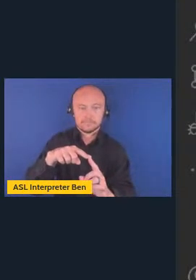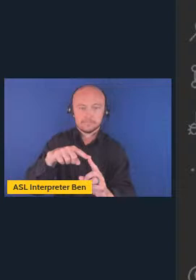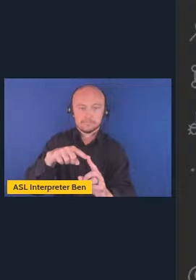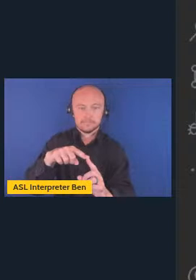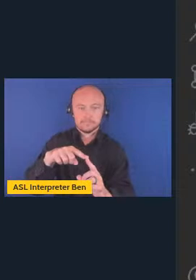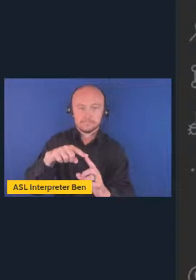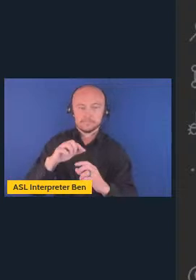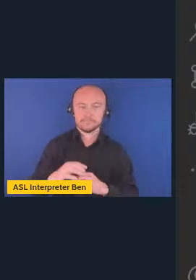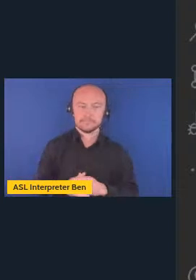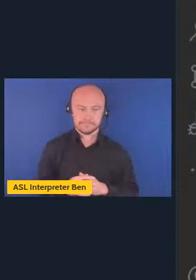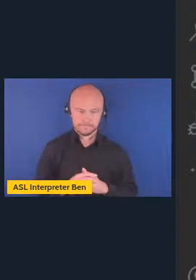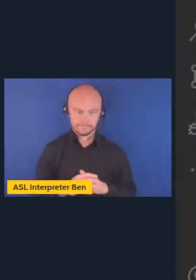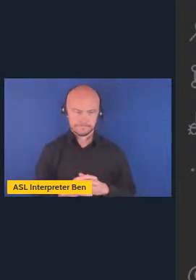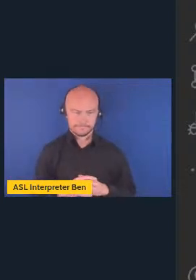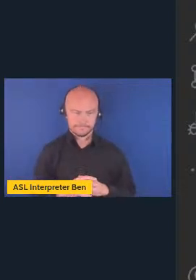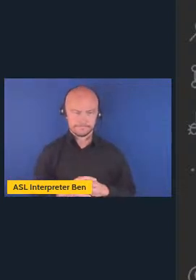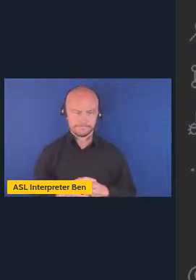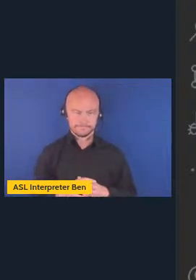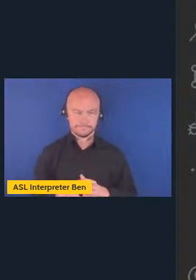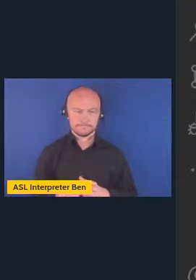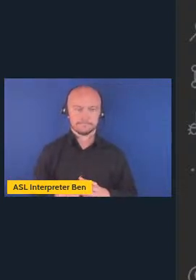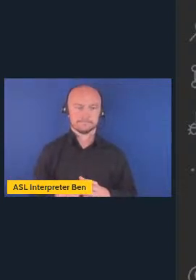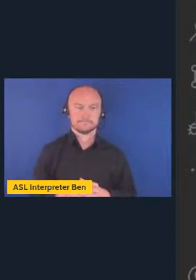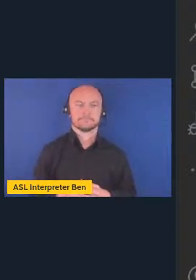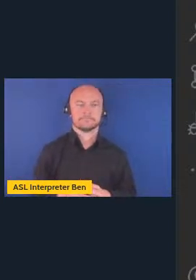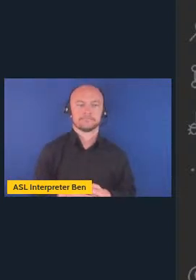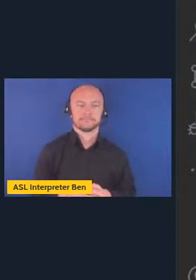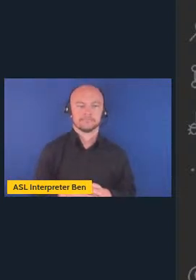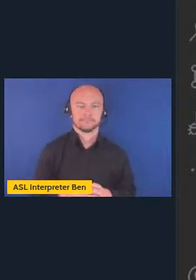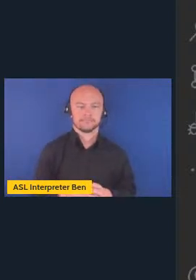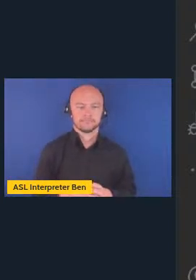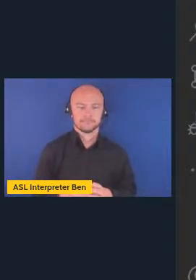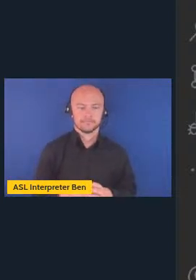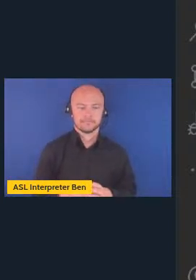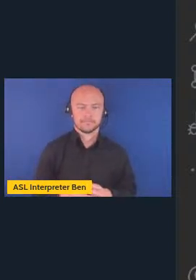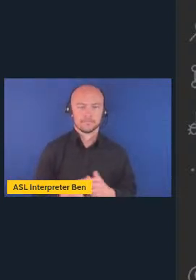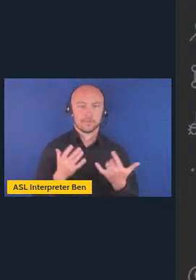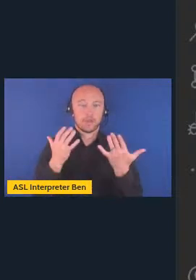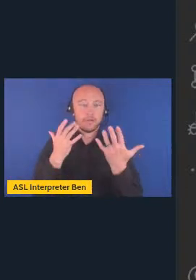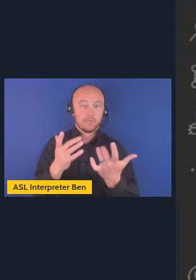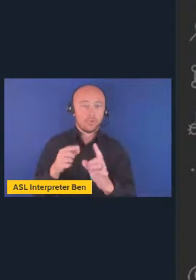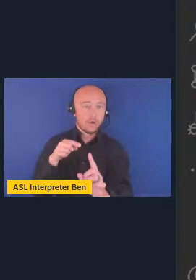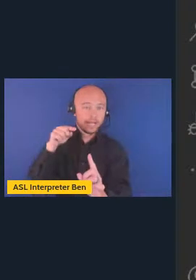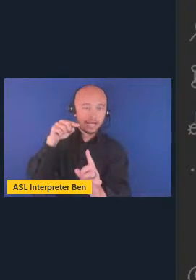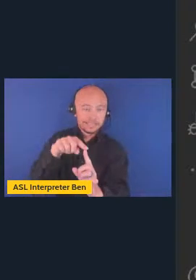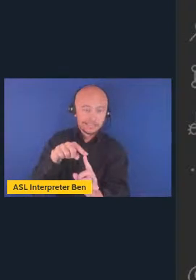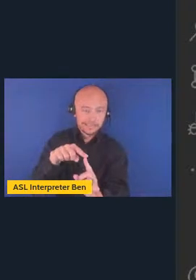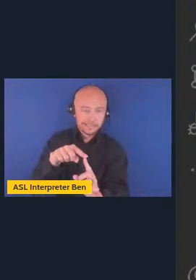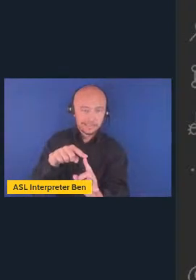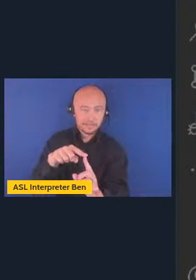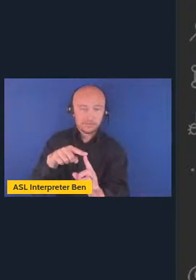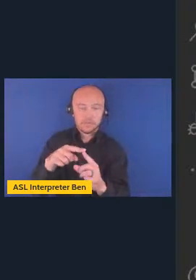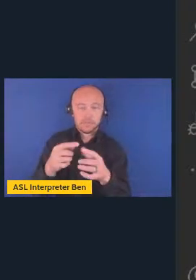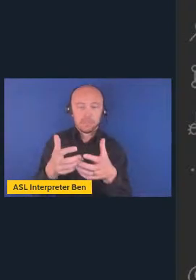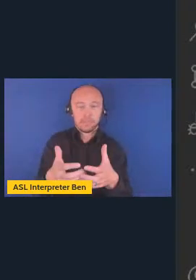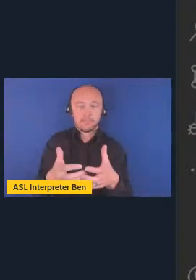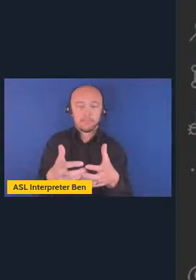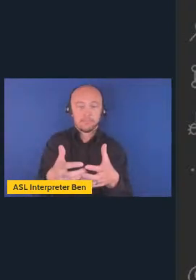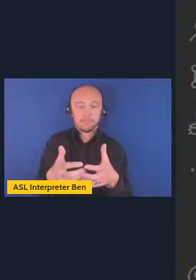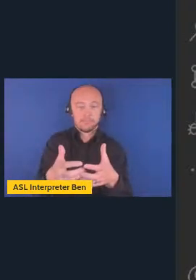And what I'm going to do here, I'm going to say return. I'm going to wait until the bucket, the